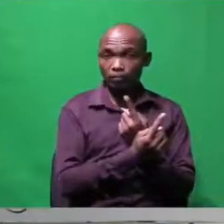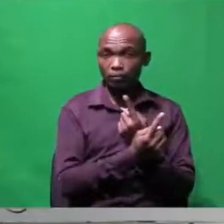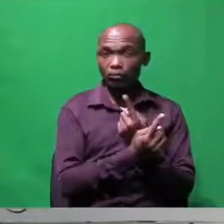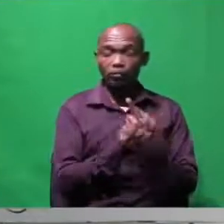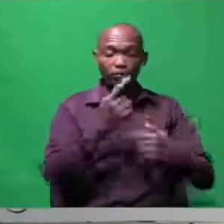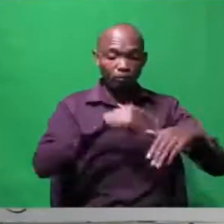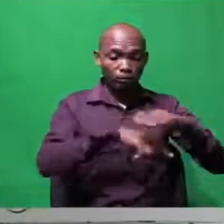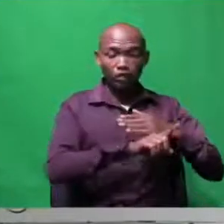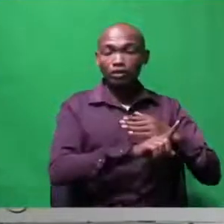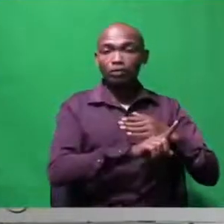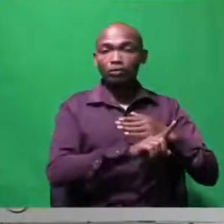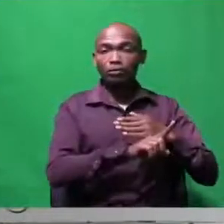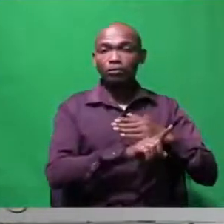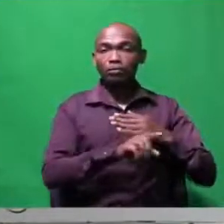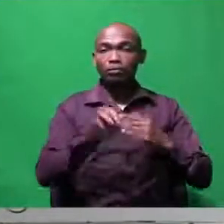into